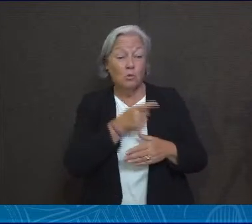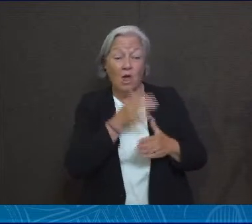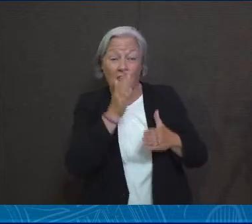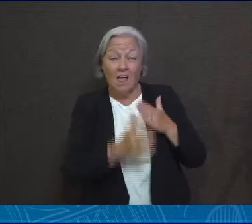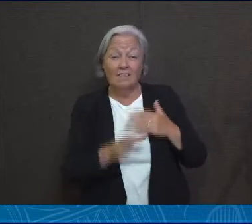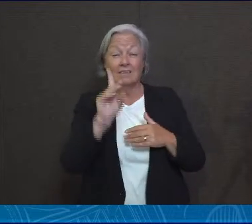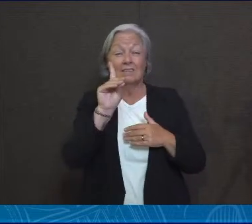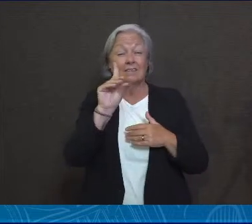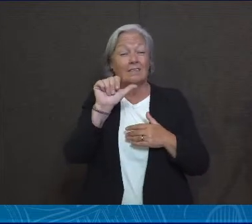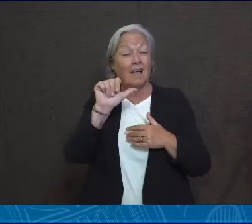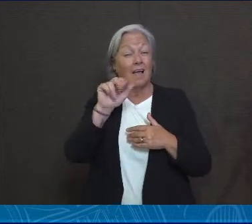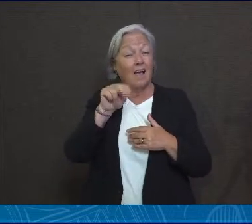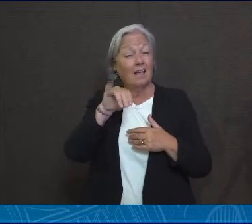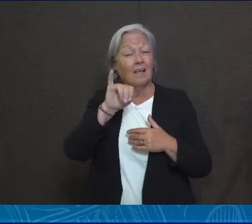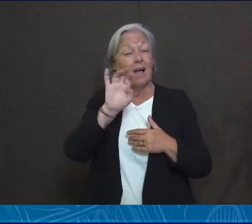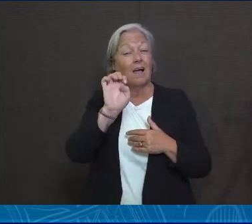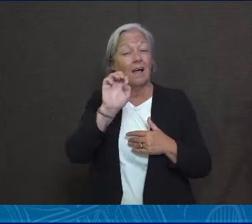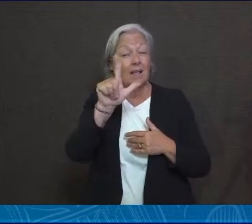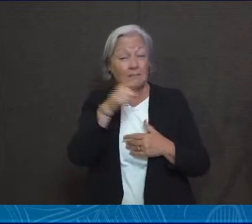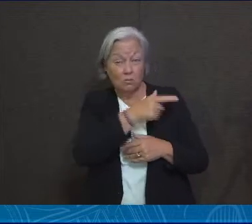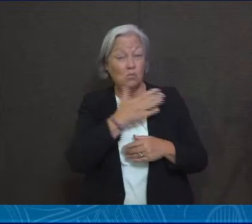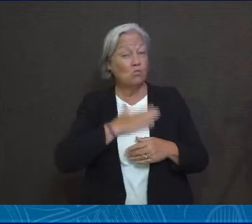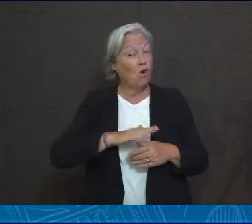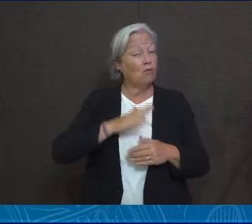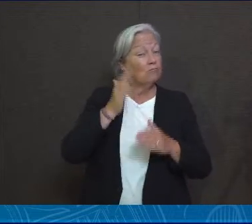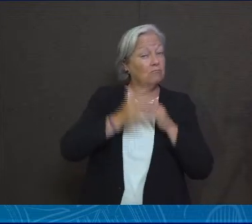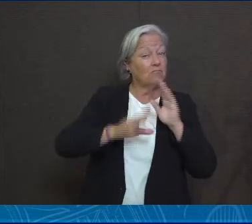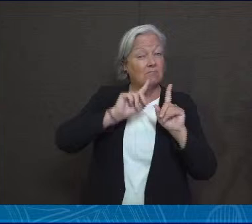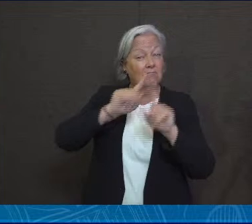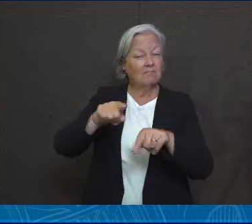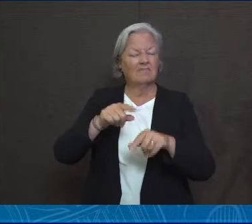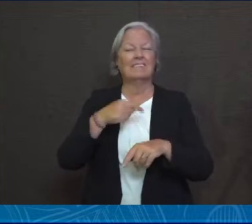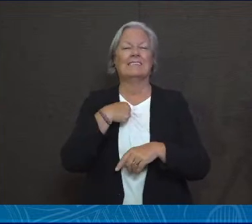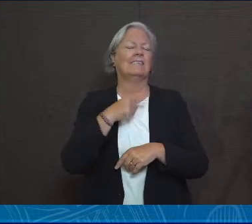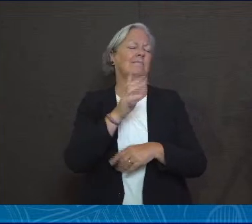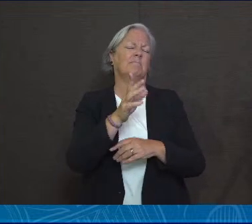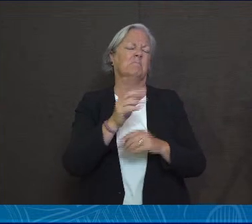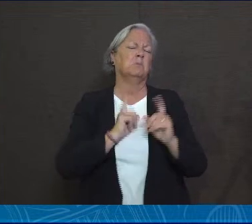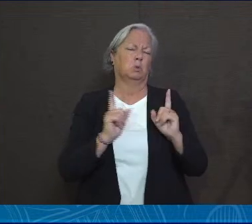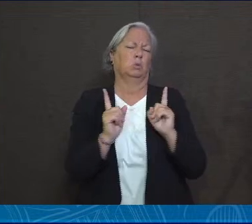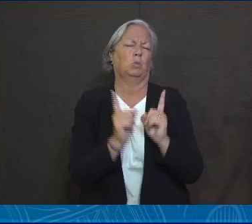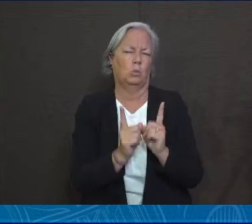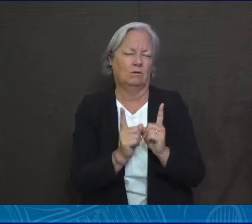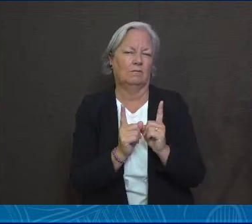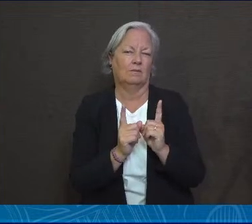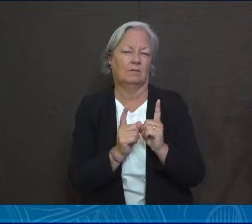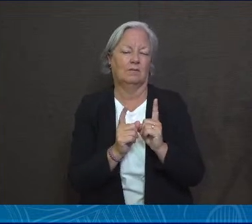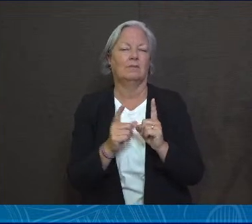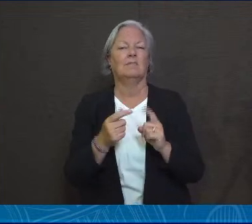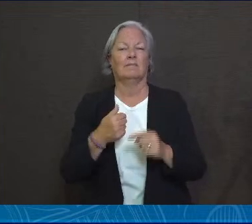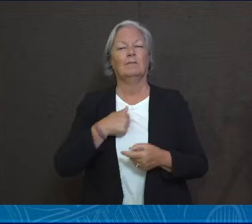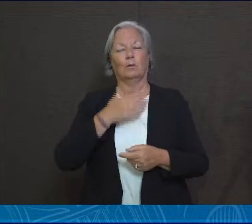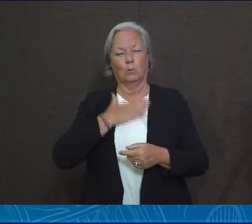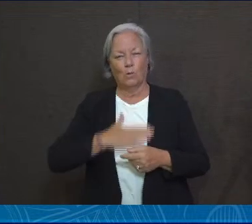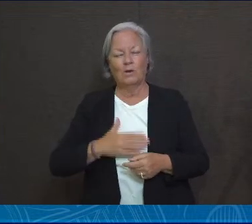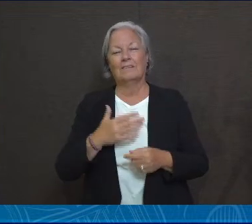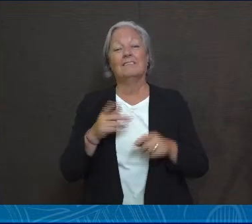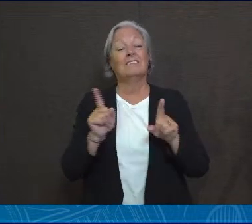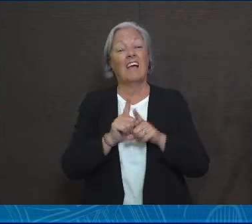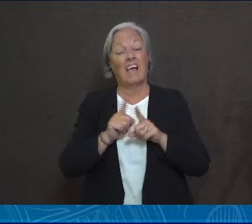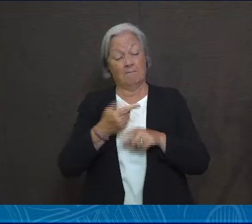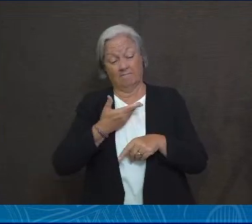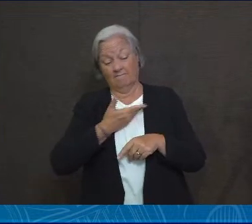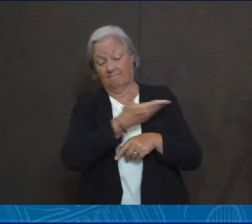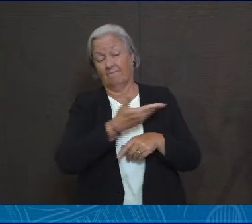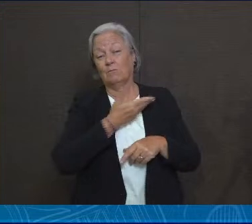you before I wrap up? Yeah, I'll be very brief, but to just reiterate some of the points that were